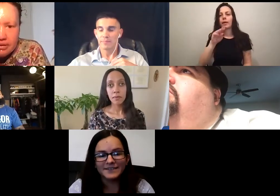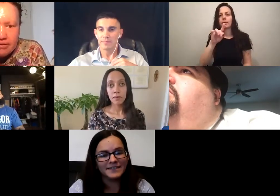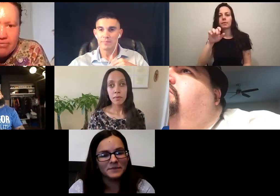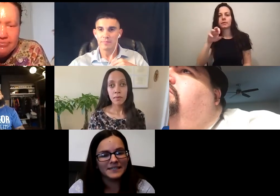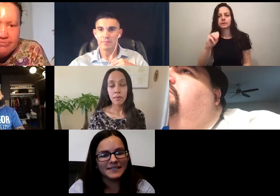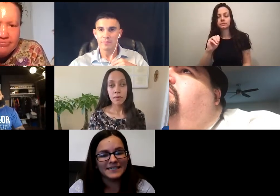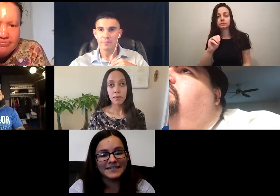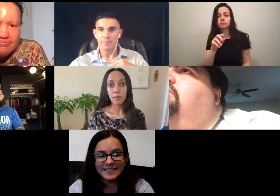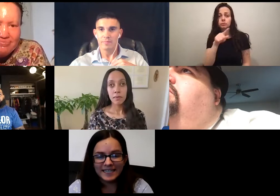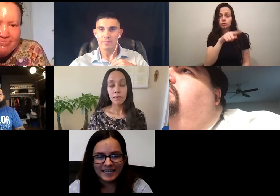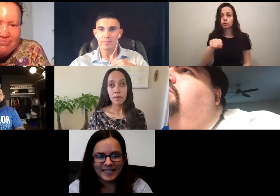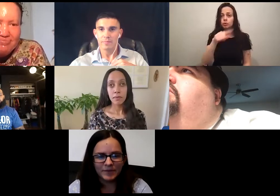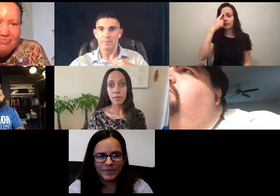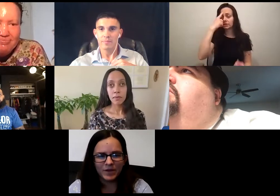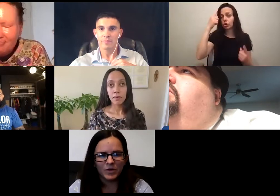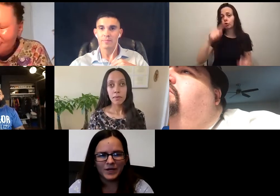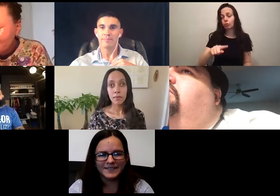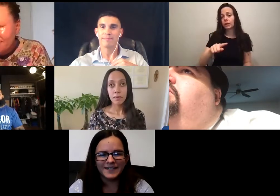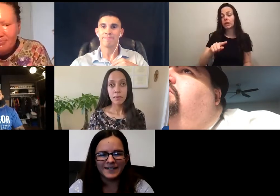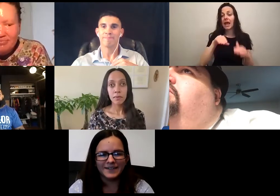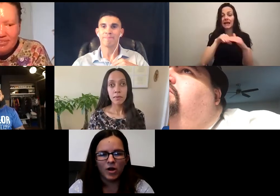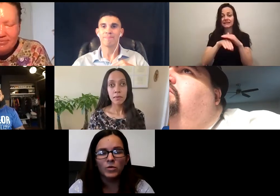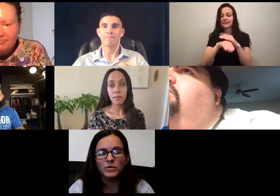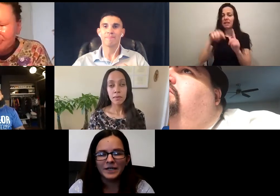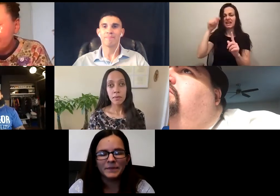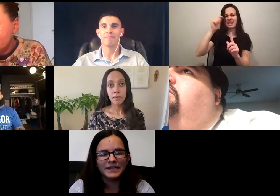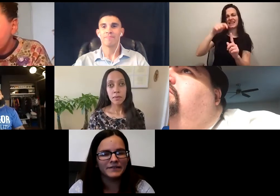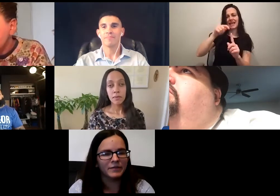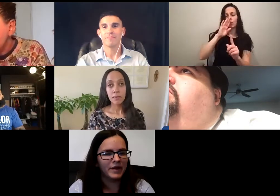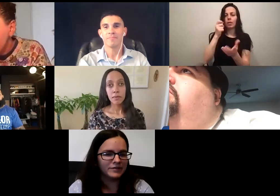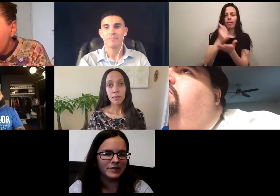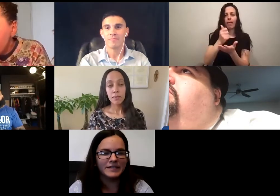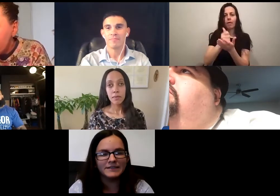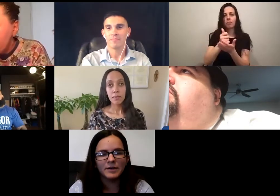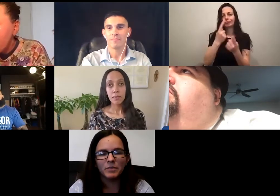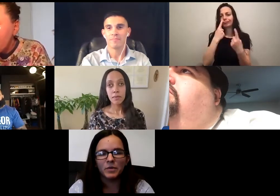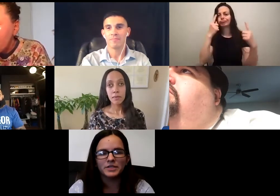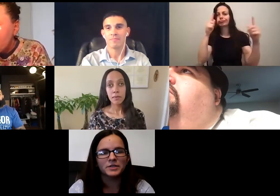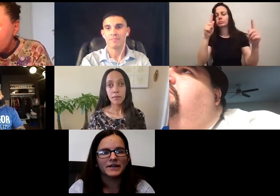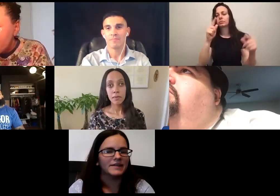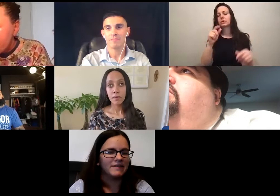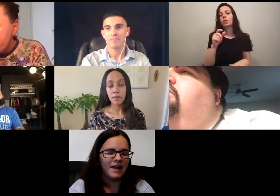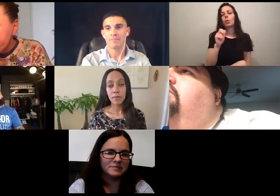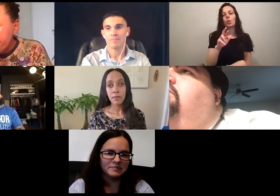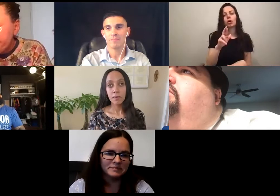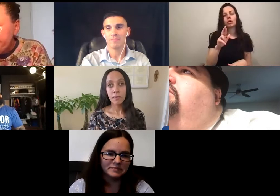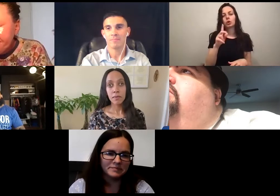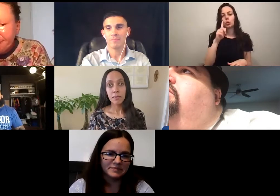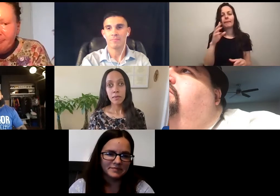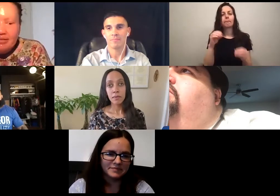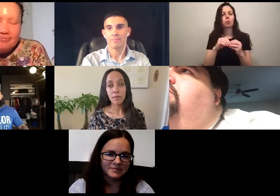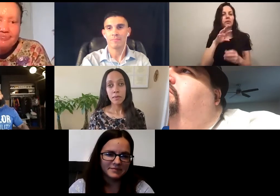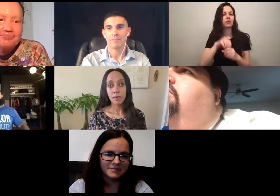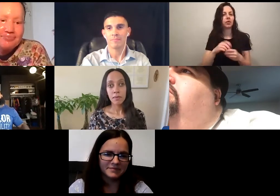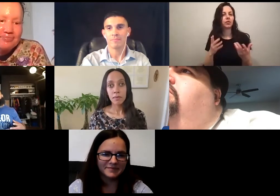that accessibility is the key, or is it only a piece of the puzzle? Is there more to it than that?